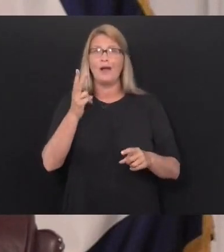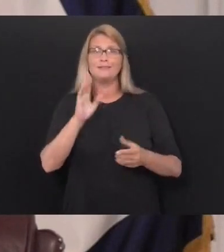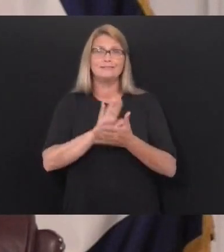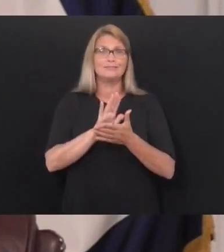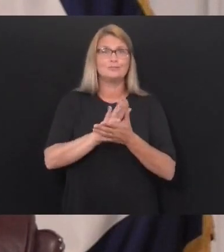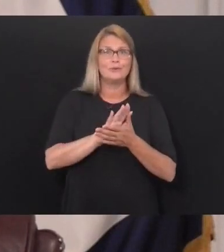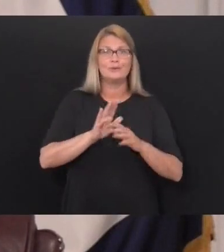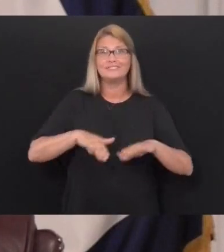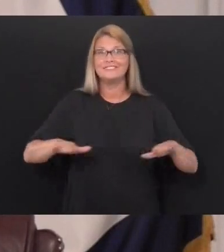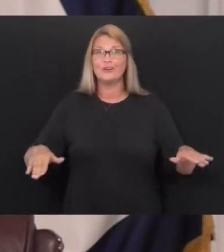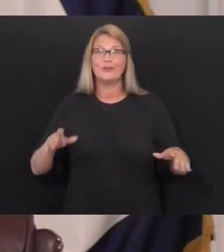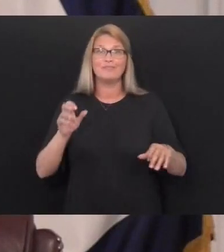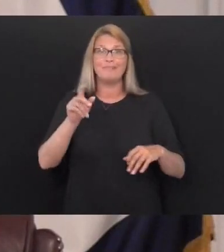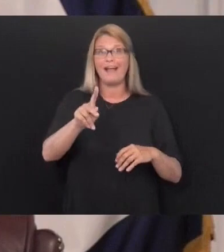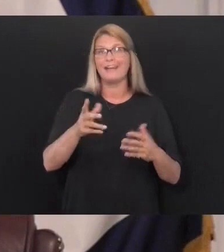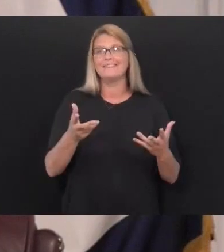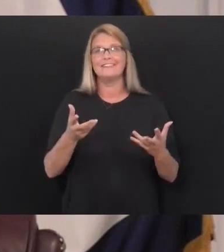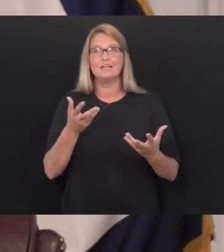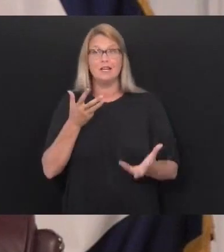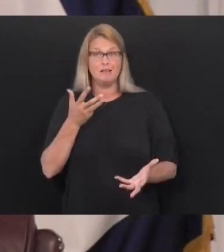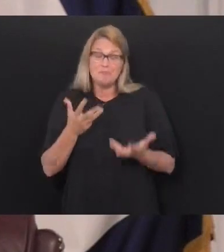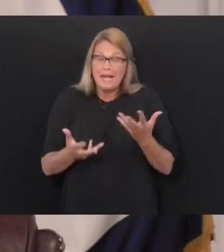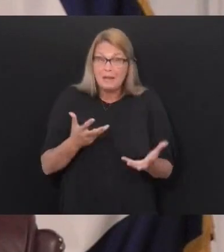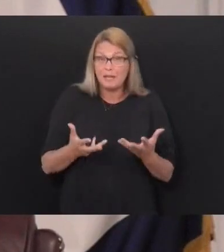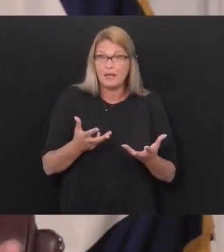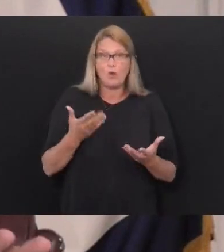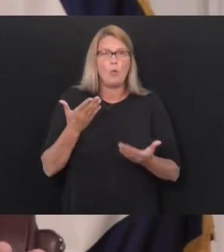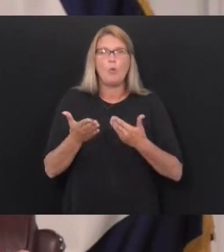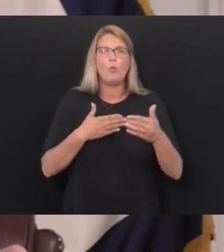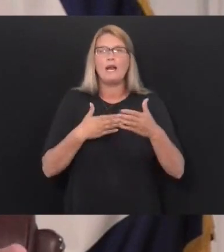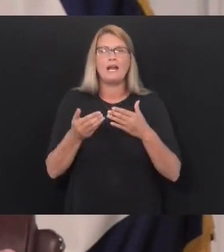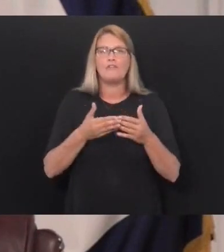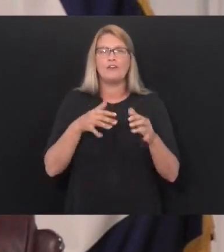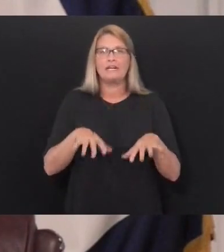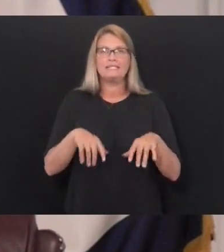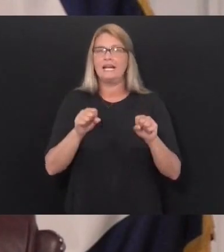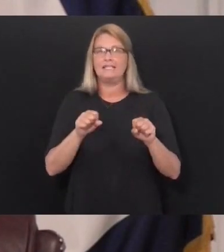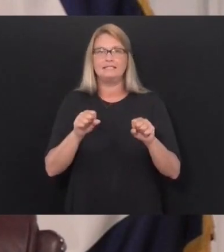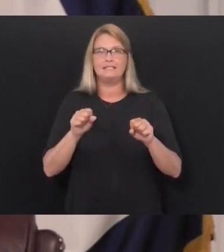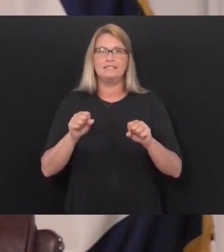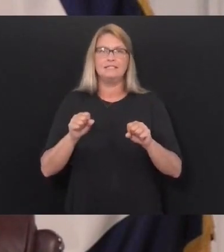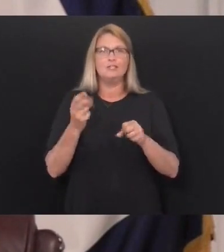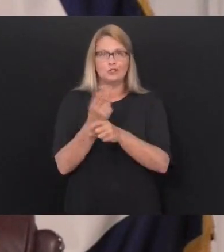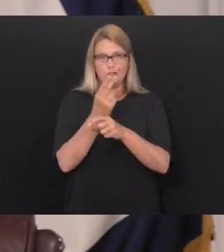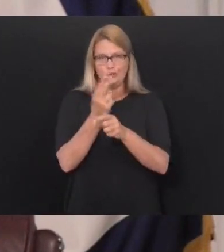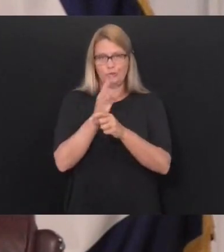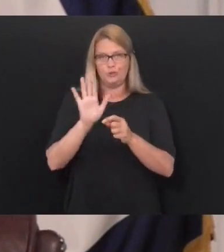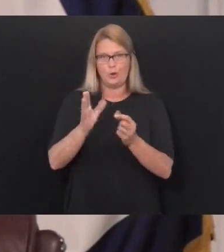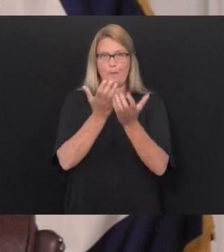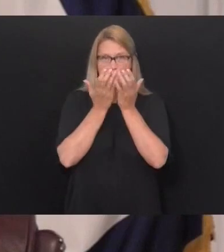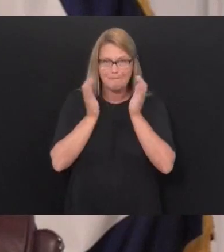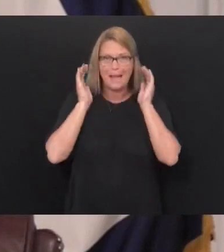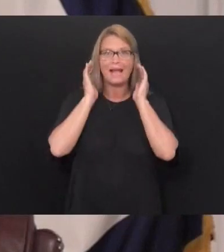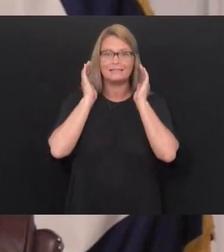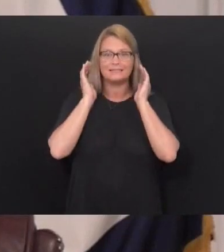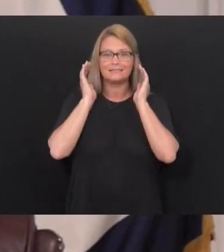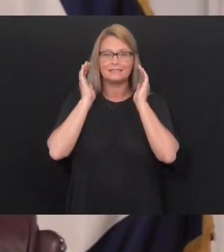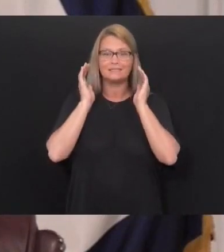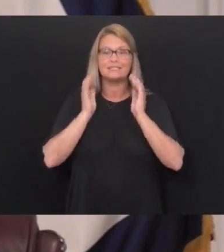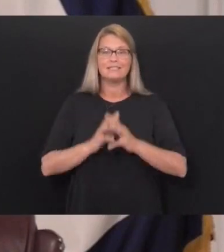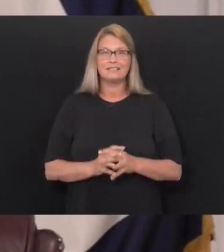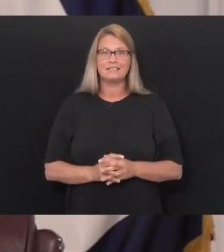off of David Beard's question and note that a lot of bars and restaurants here in Morgantown